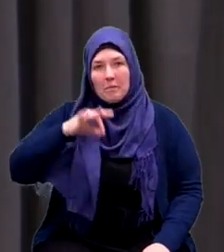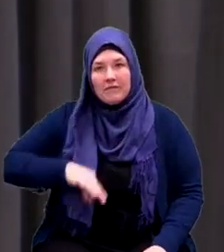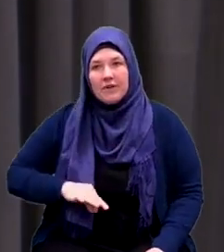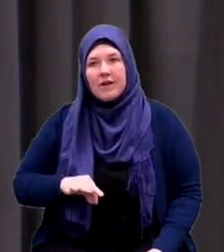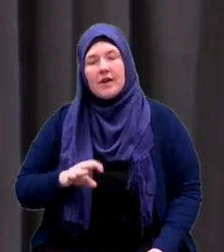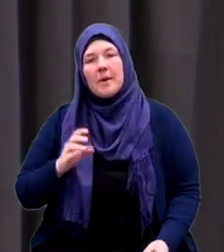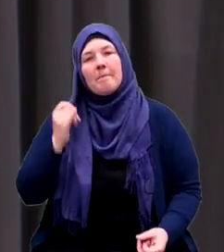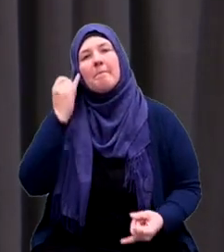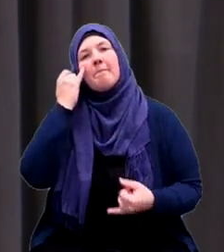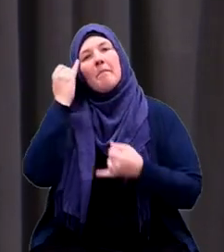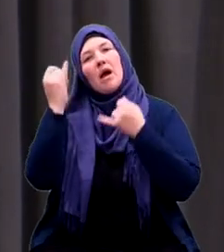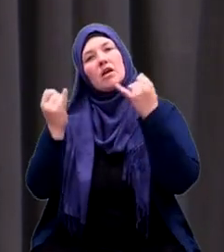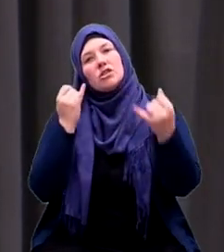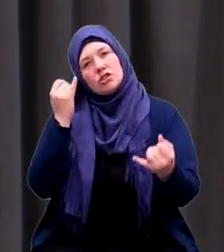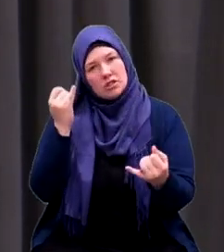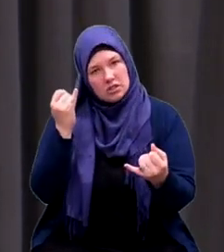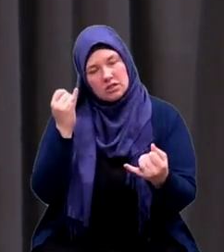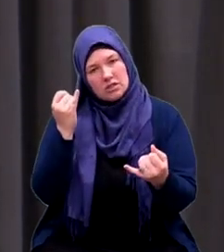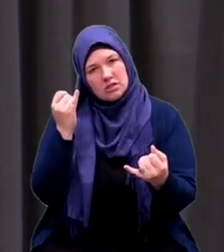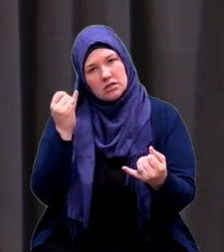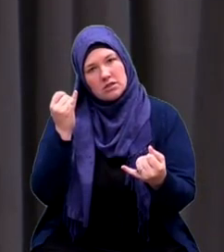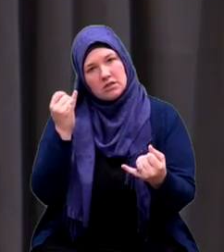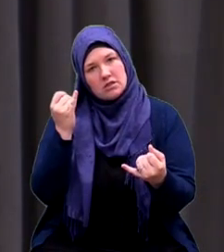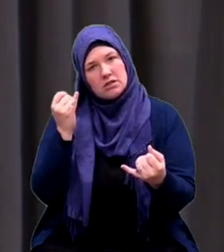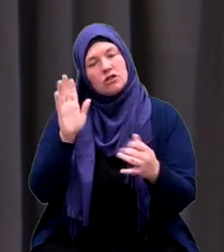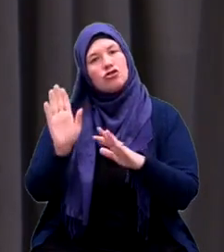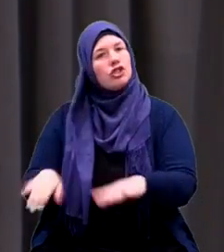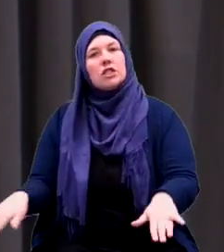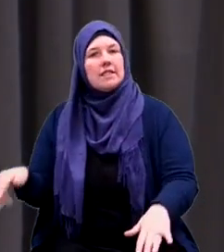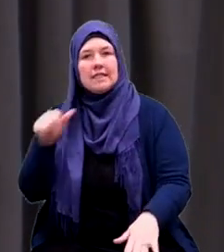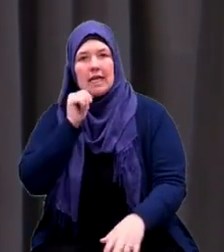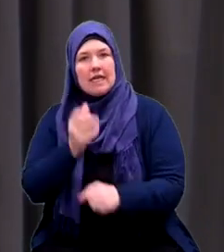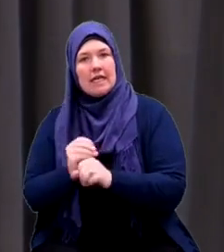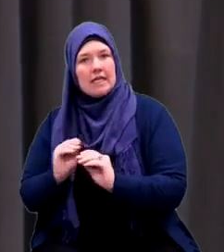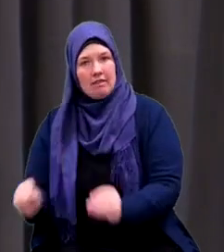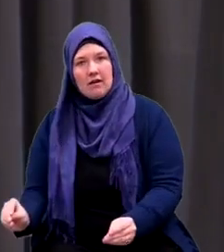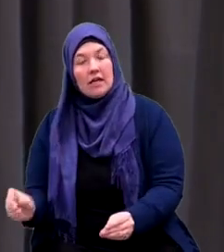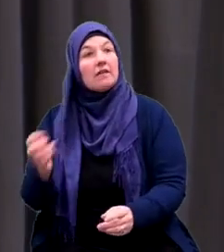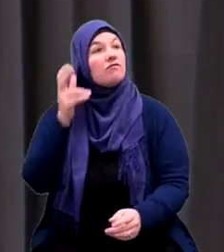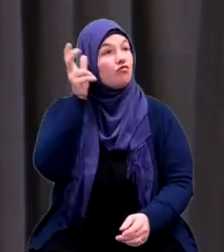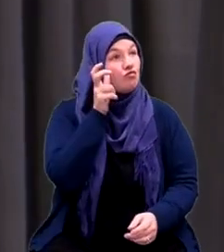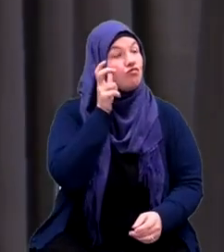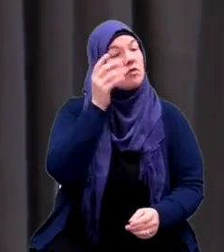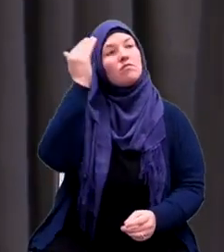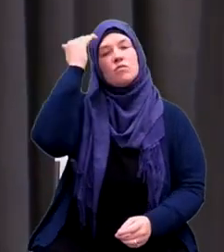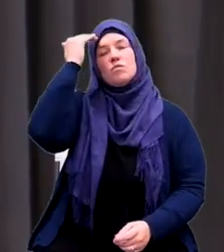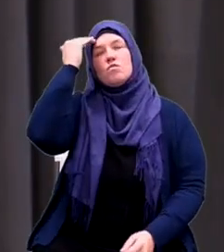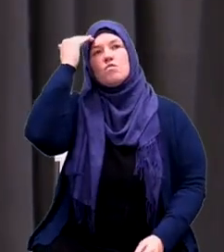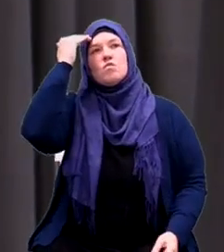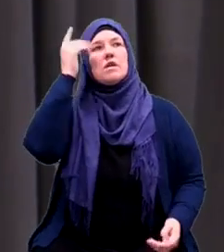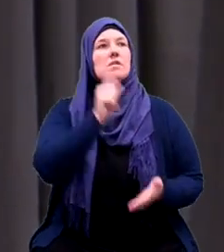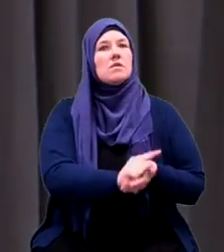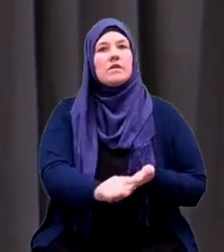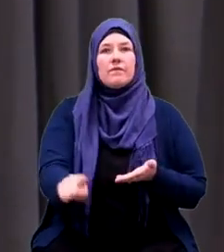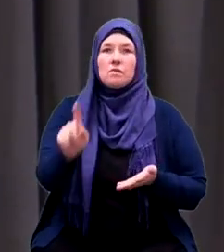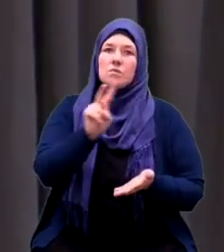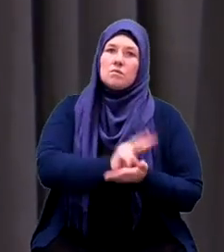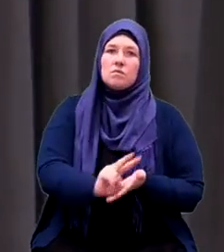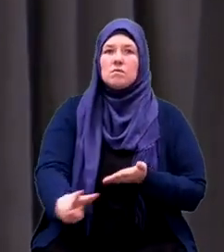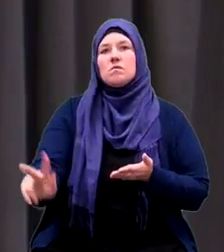imagine what your child is deprived of. It's a lot. And week after week after